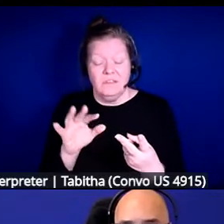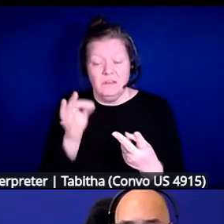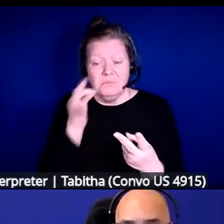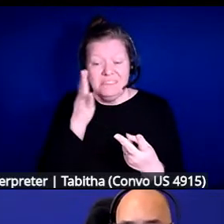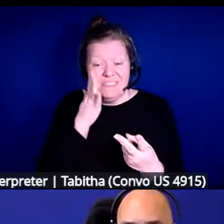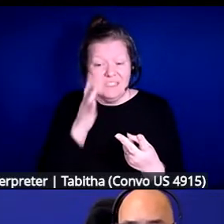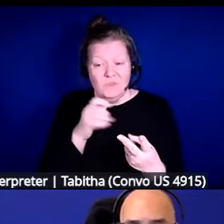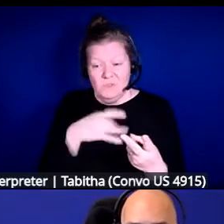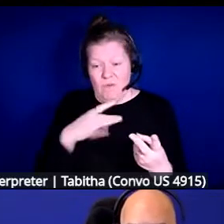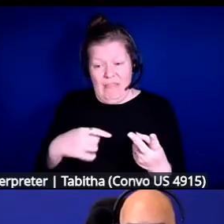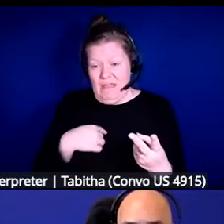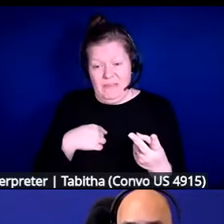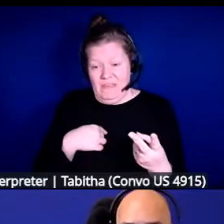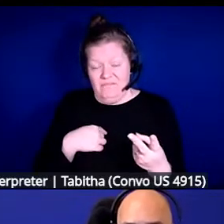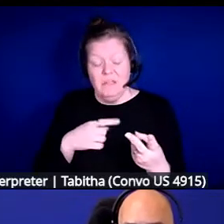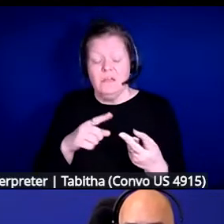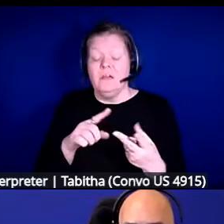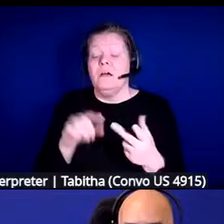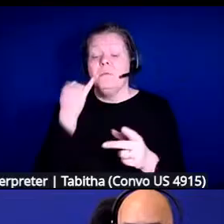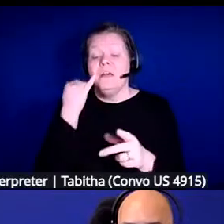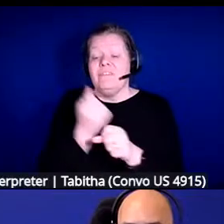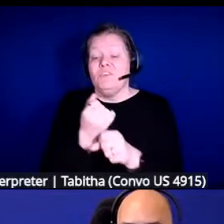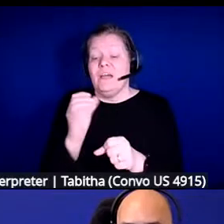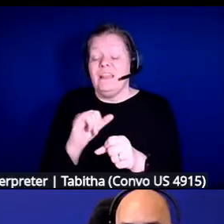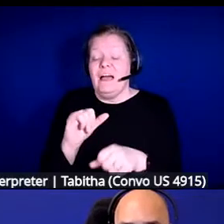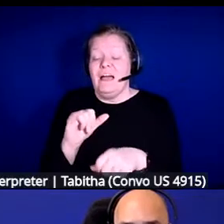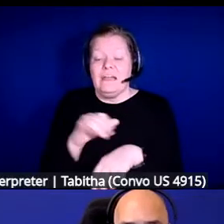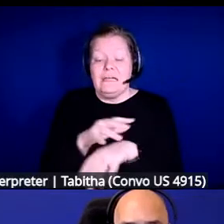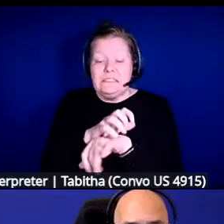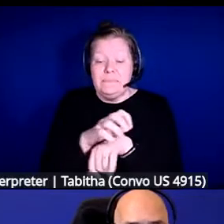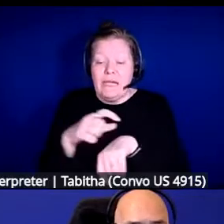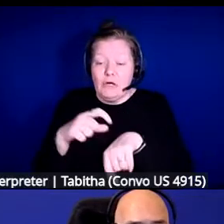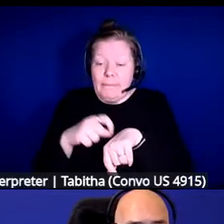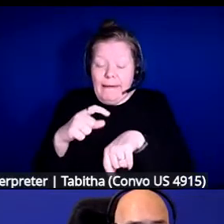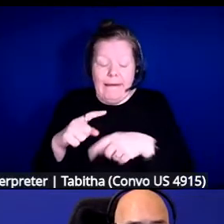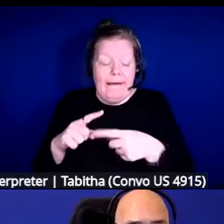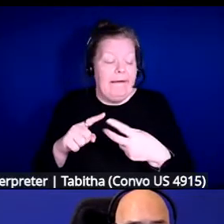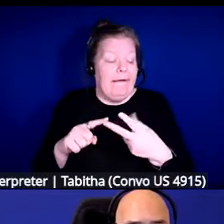mosquitoes don't like me. But if you get like a spider bite or